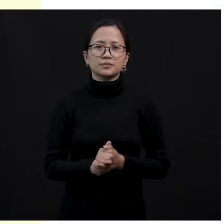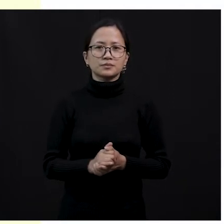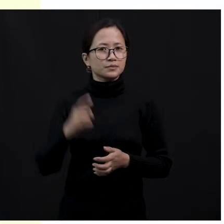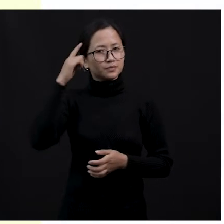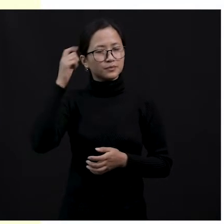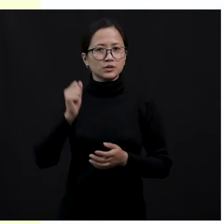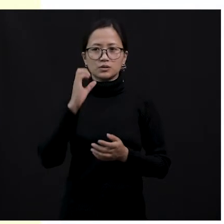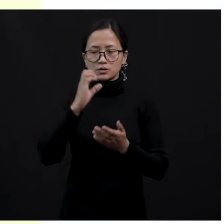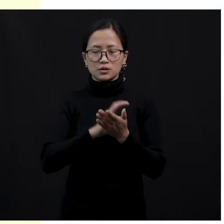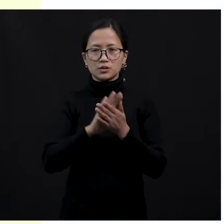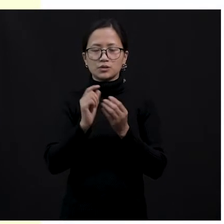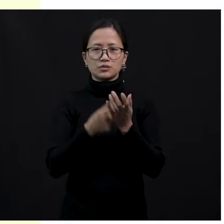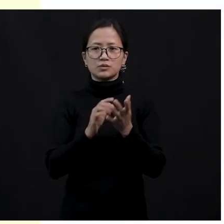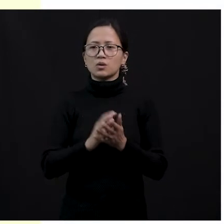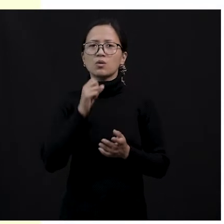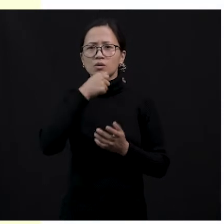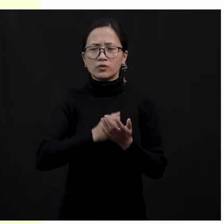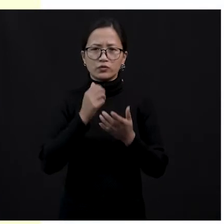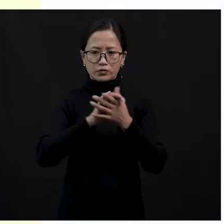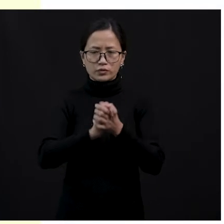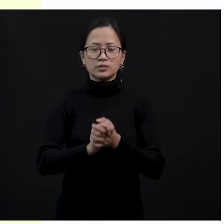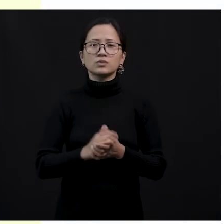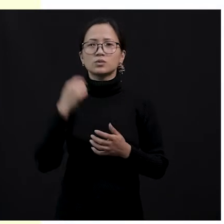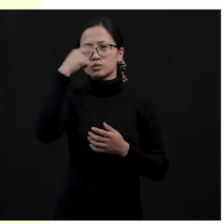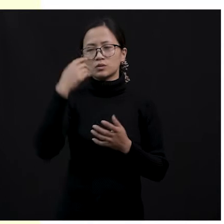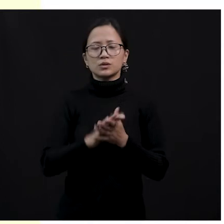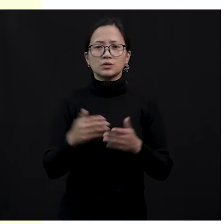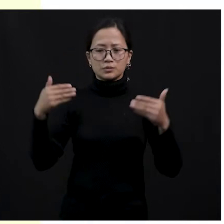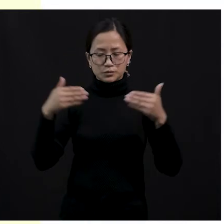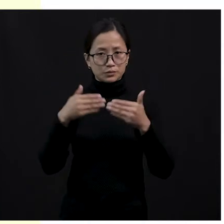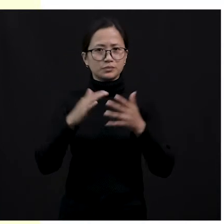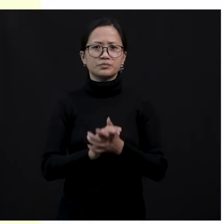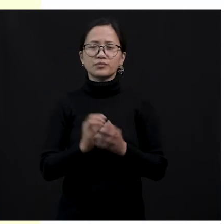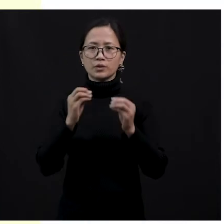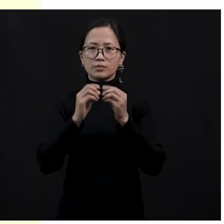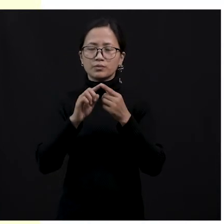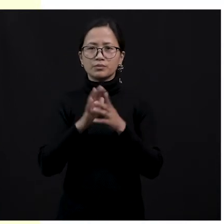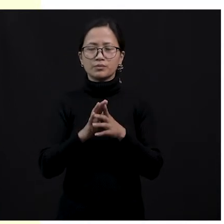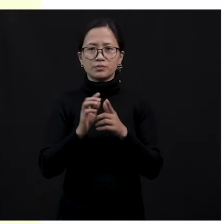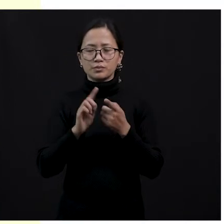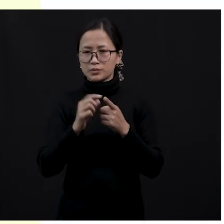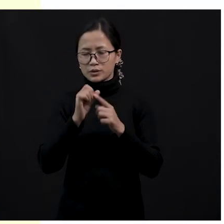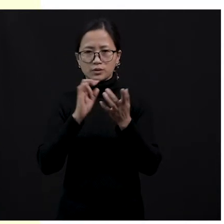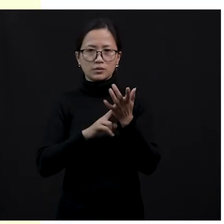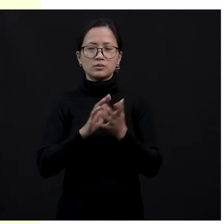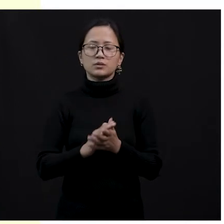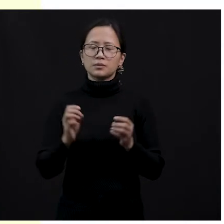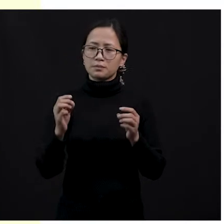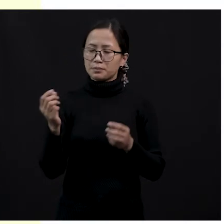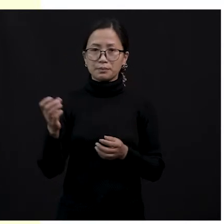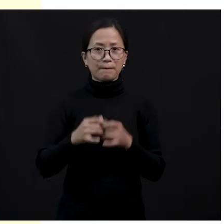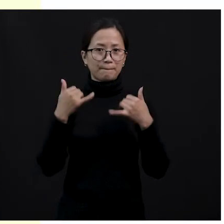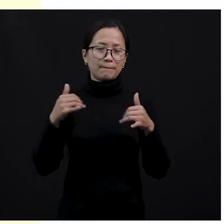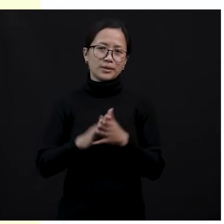So remember, Chunilal was an old friend whom Bepin Babu refused to meet him, and so he had played a trick